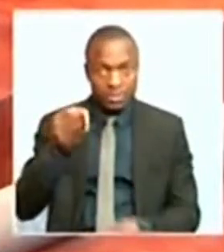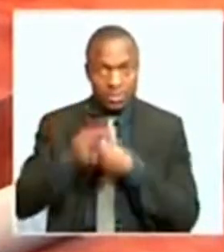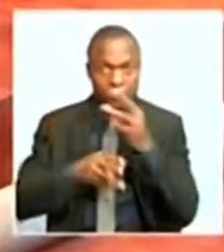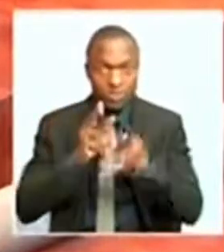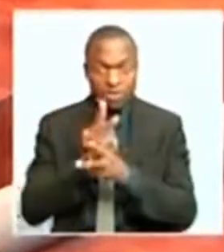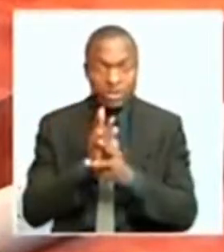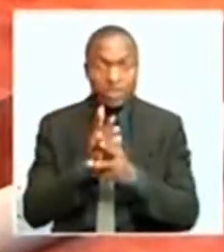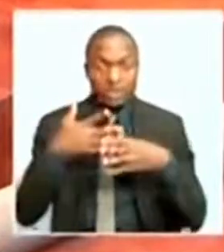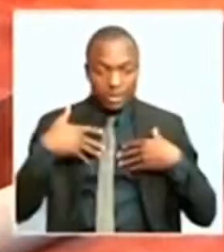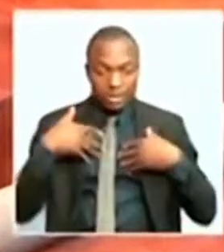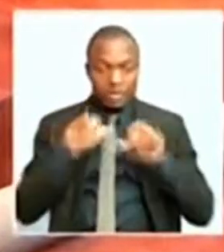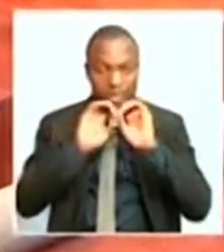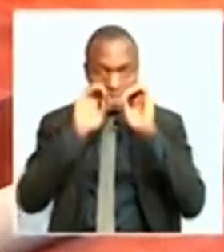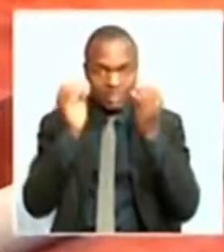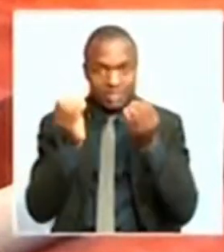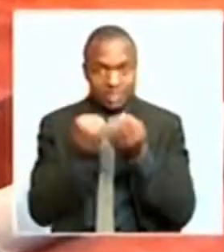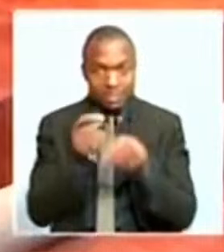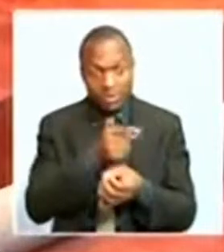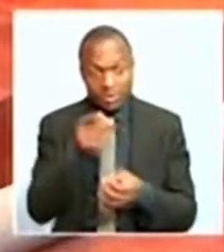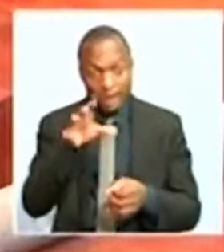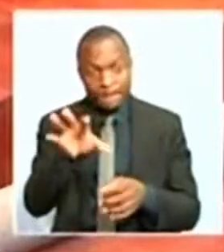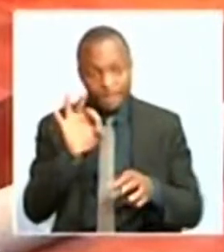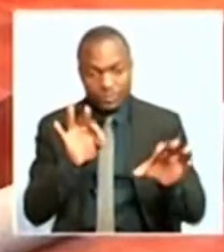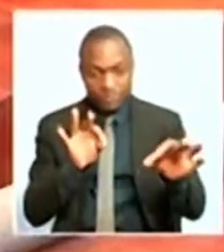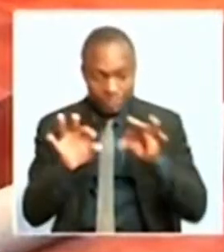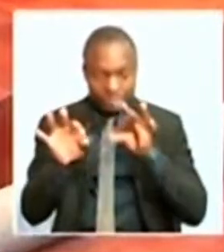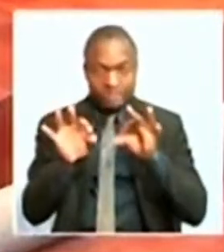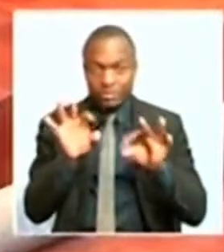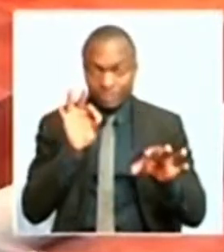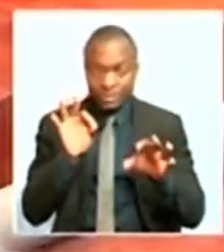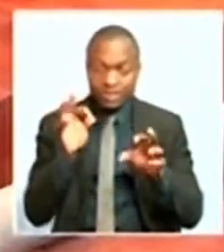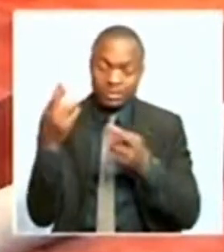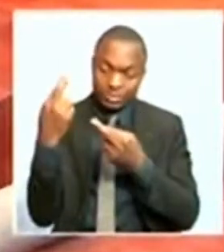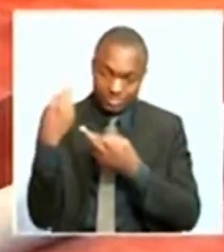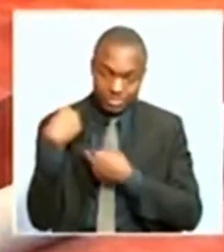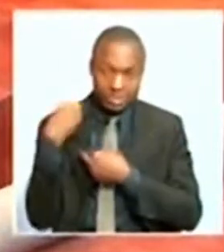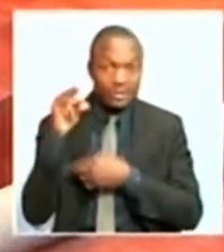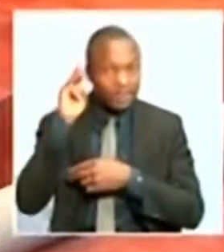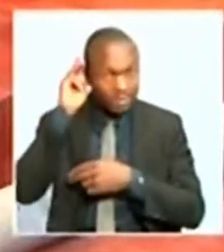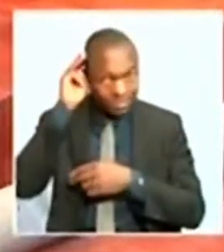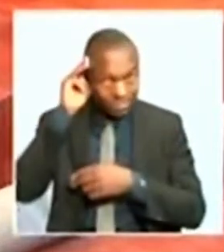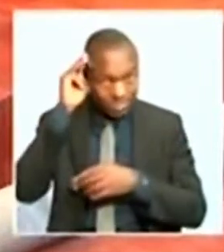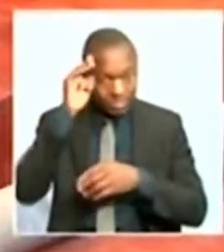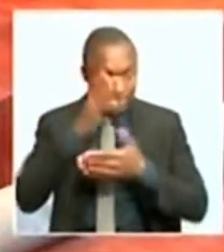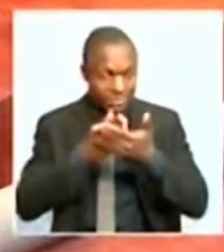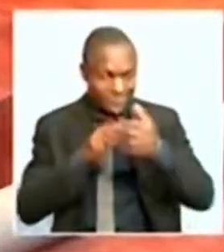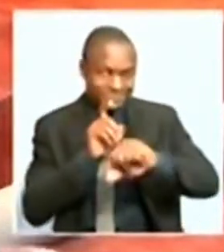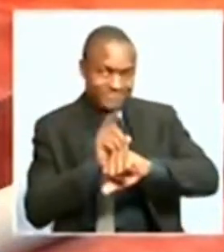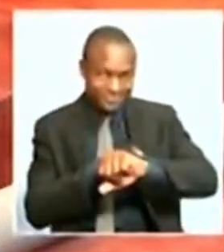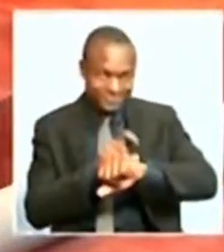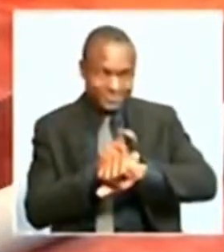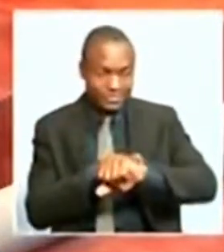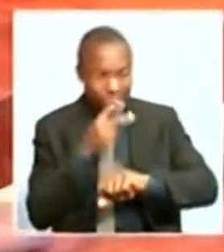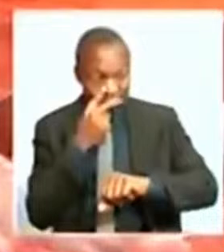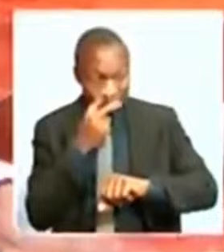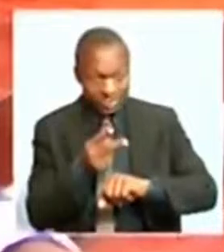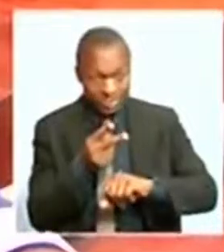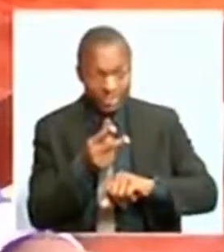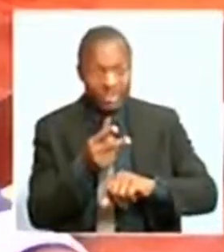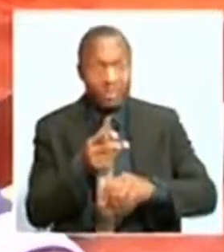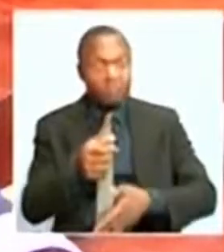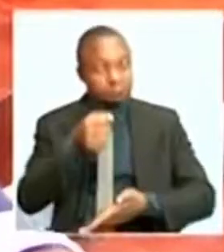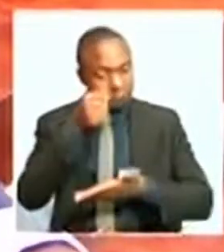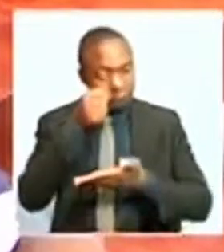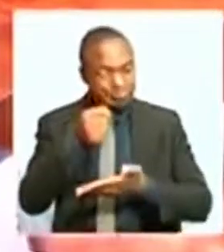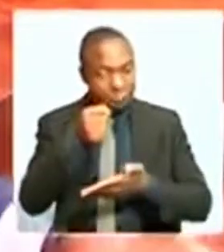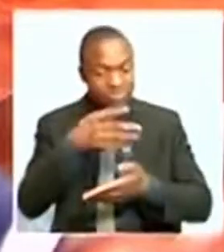Organization, those are picked up by line ministries. At times, so when they are budgeted